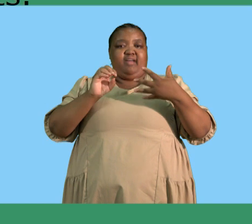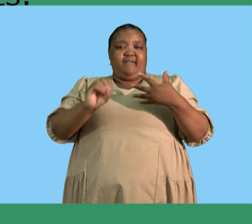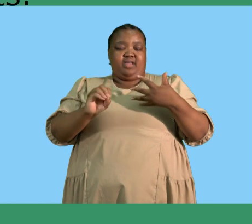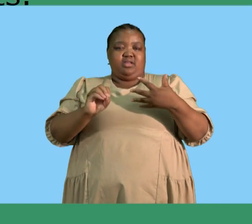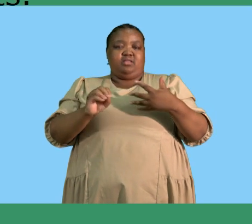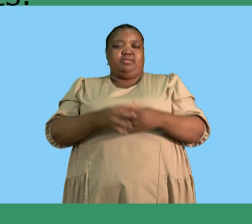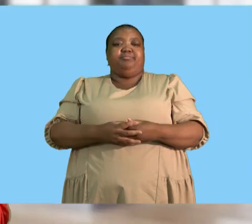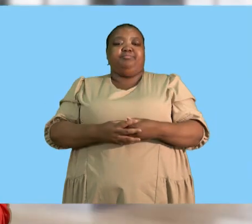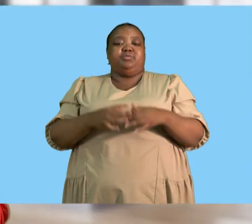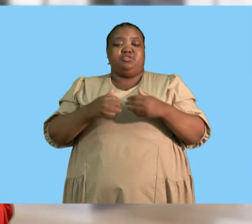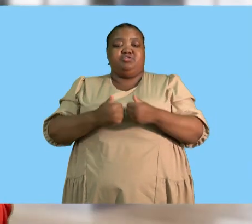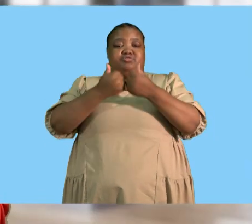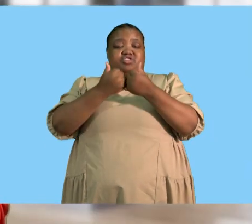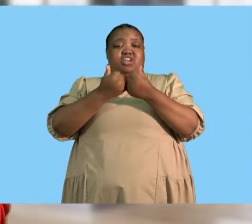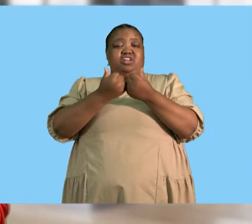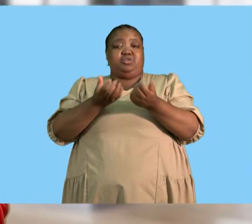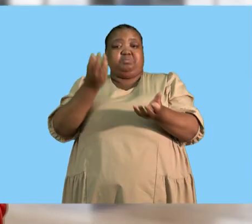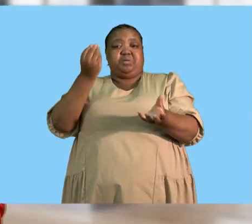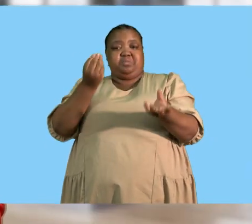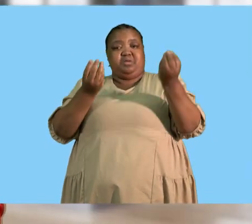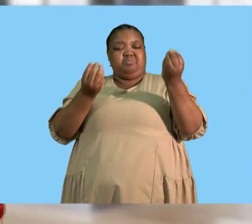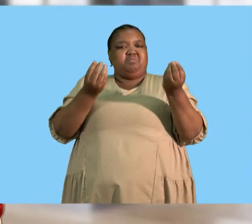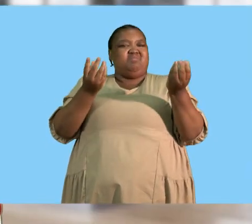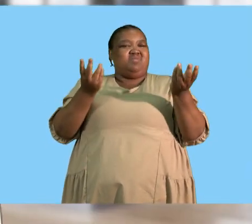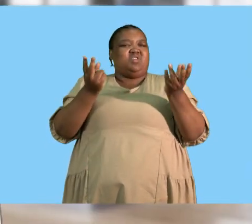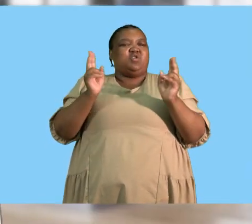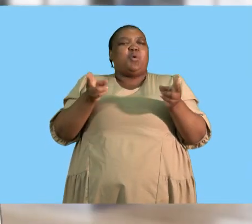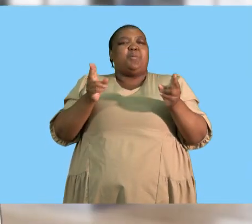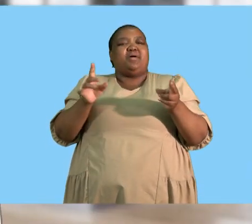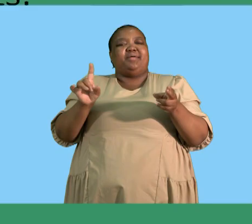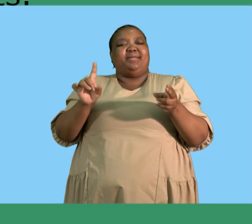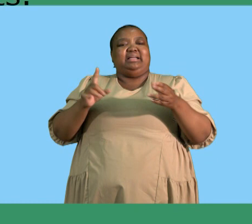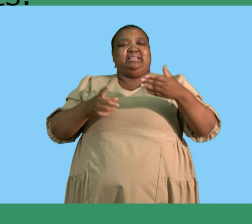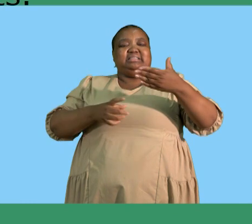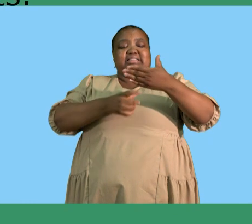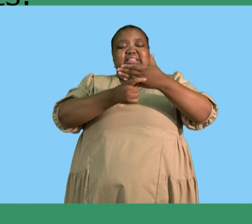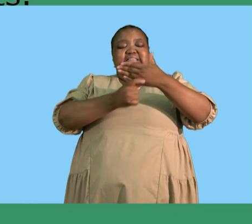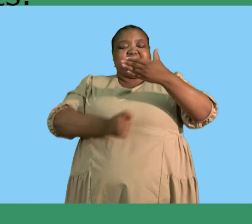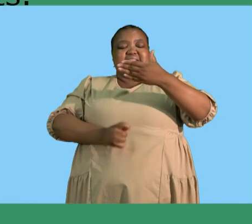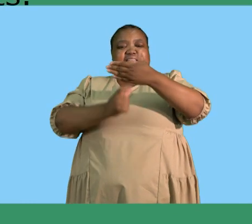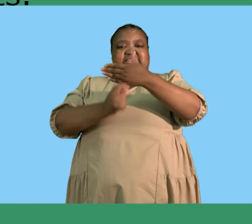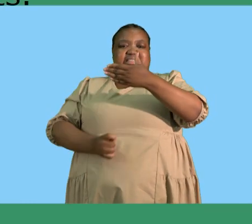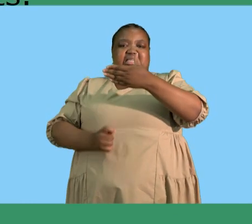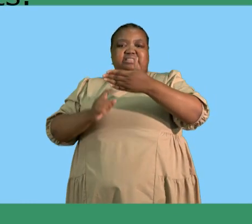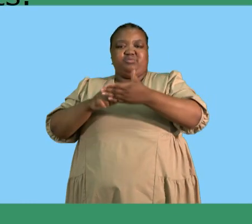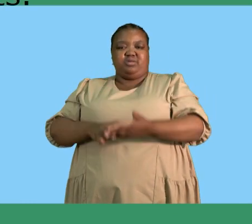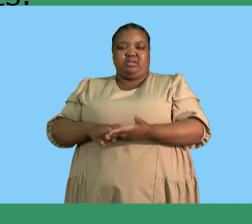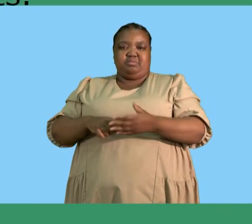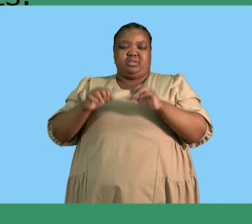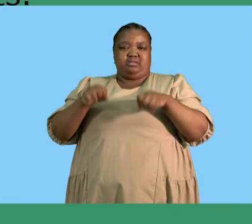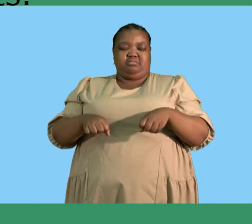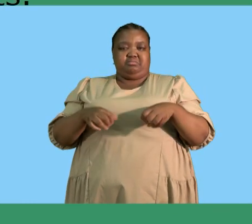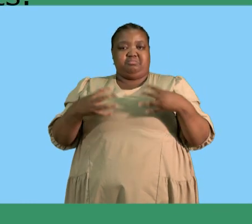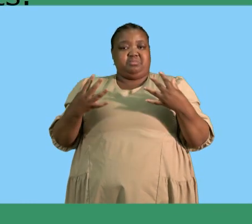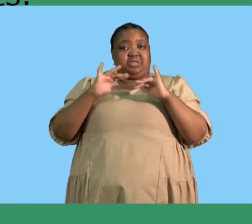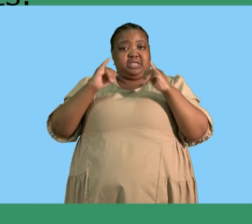challenges. Now, the challenges that you can have, the most common one is the taxation requirements. So